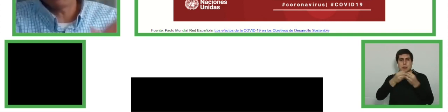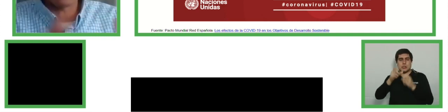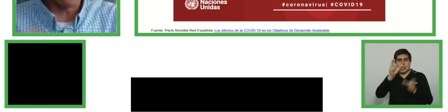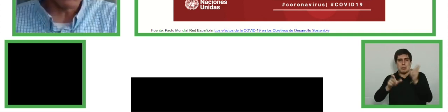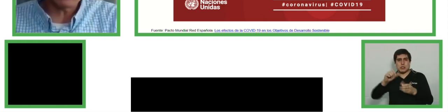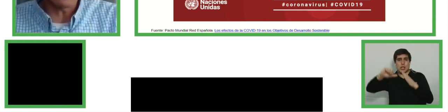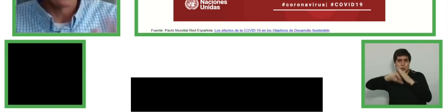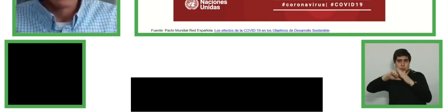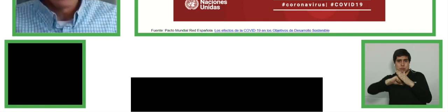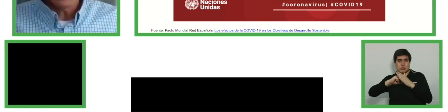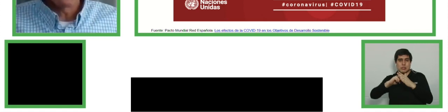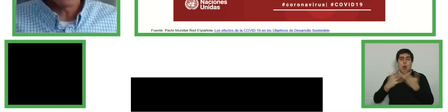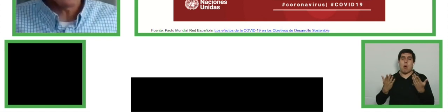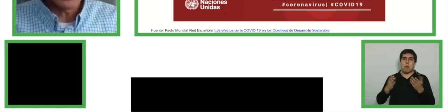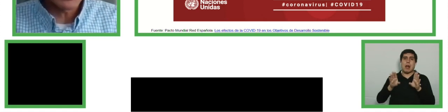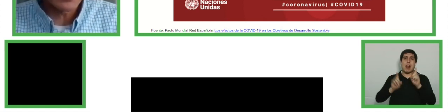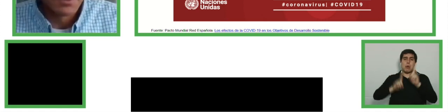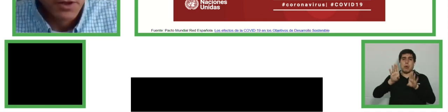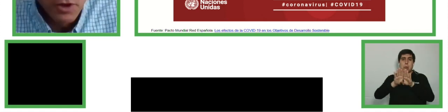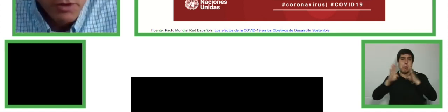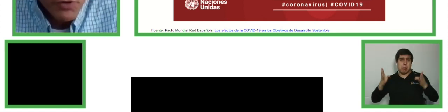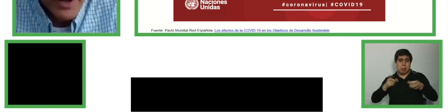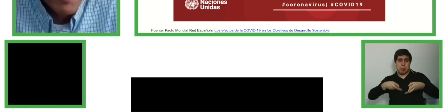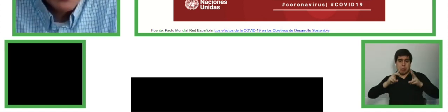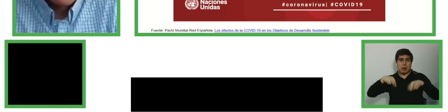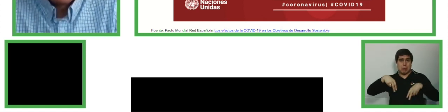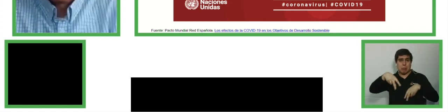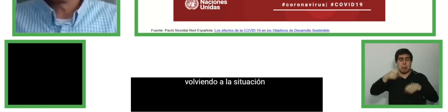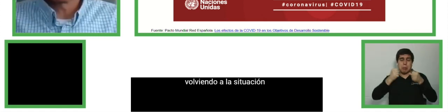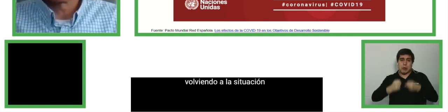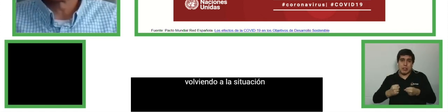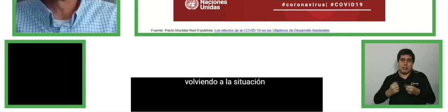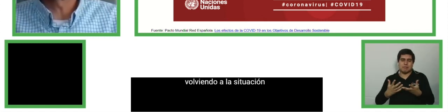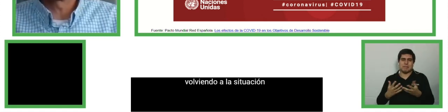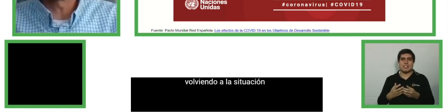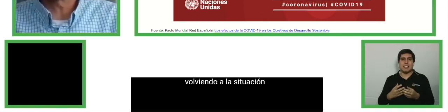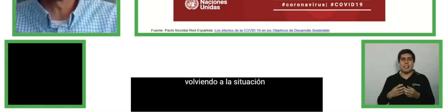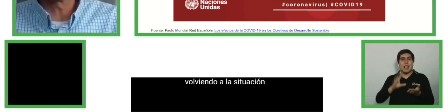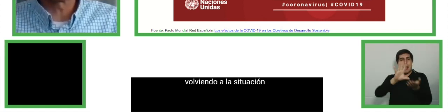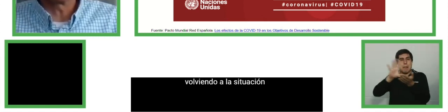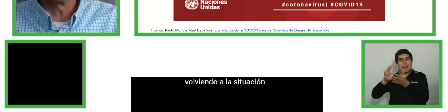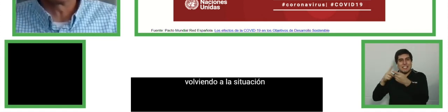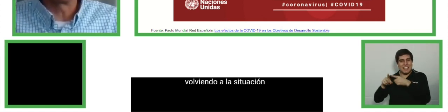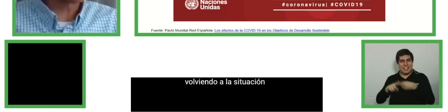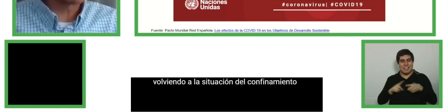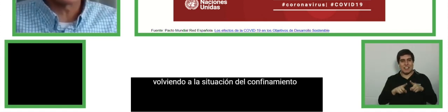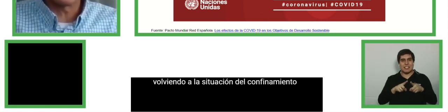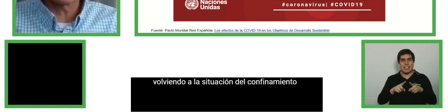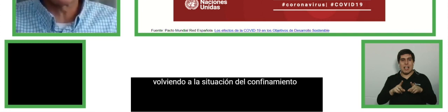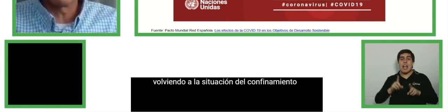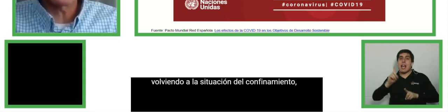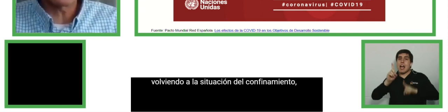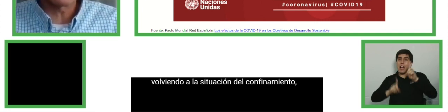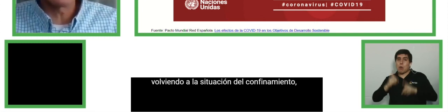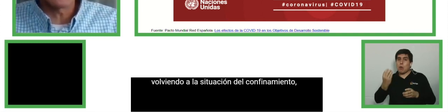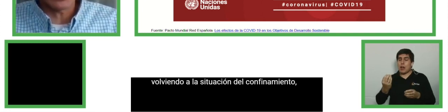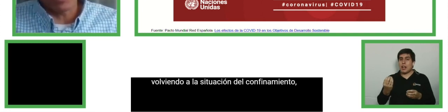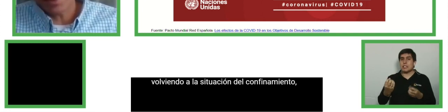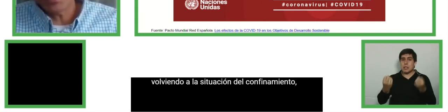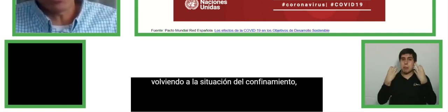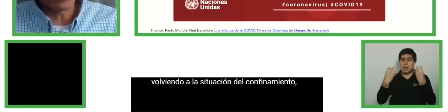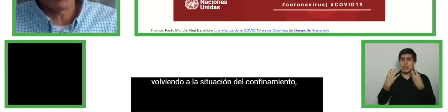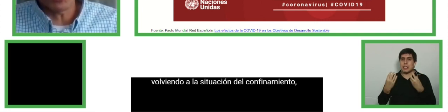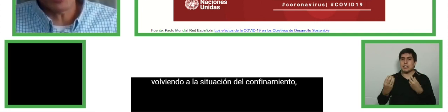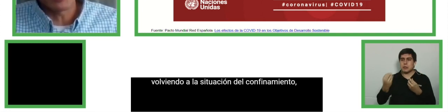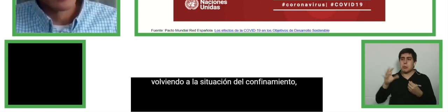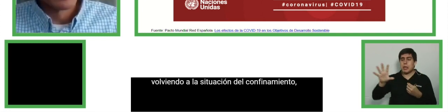lockdown, in many countries, we are seeing that some practices are more accessible than others. Not just